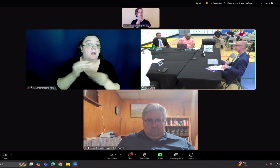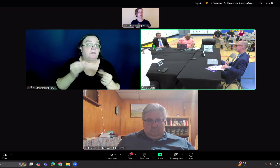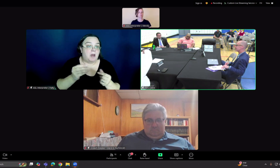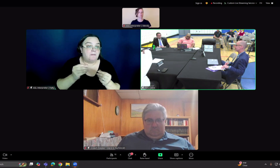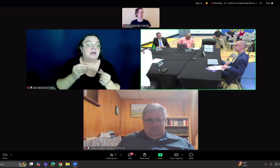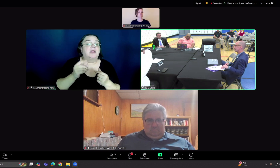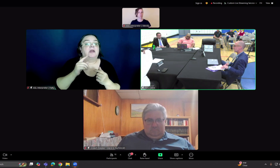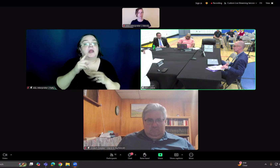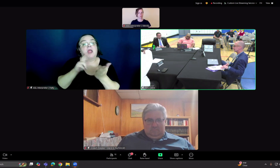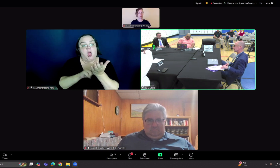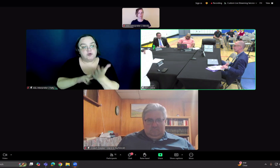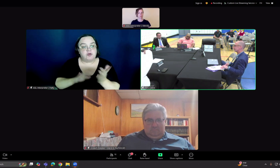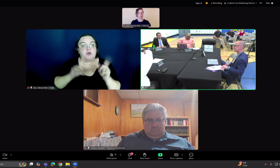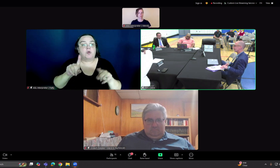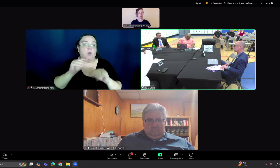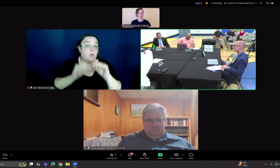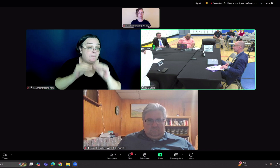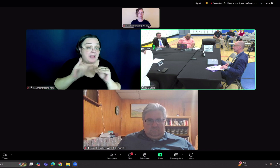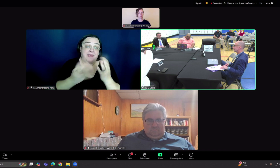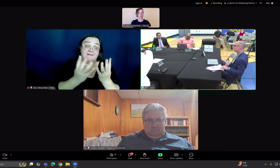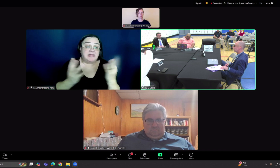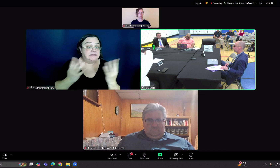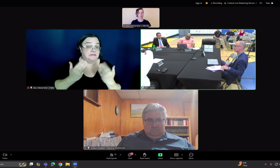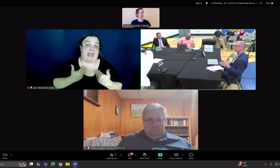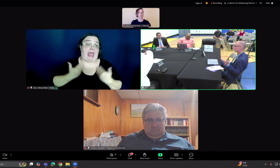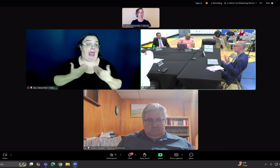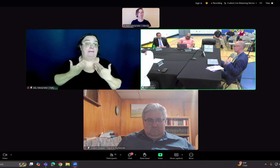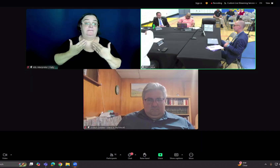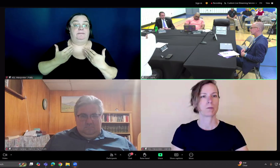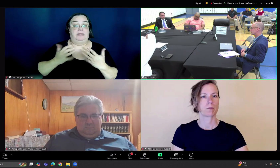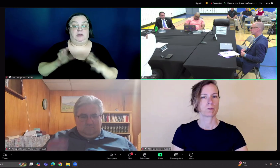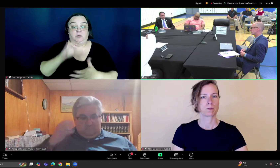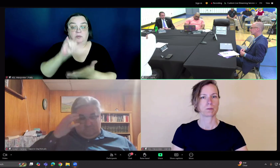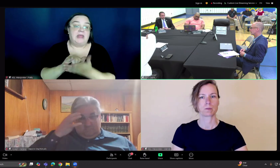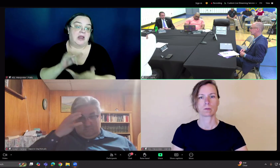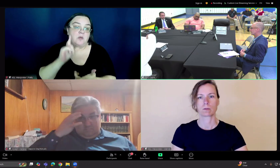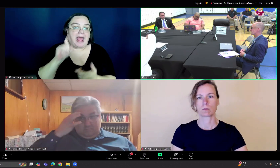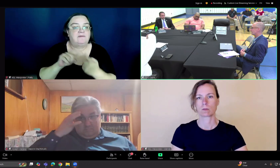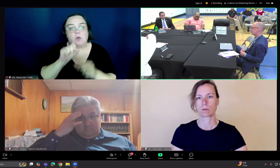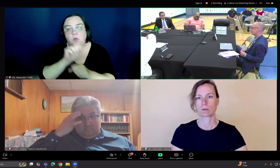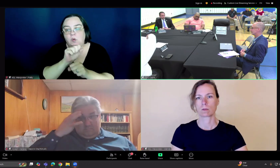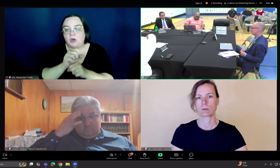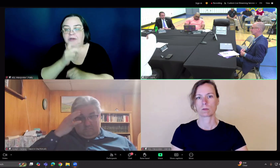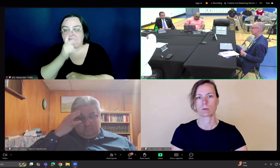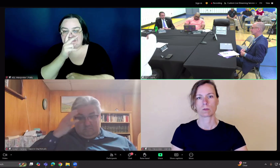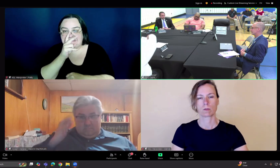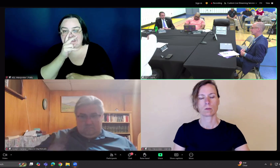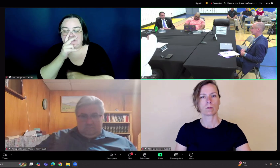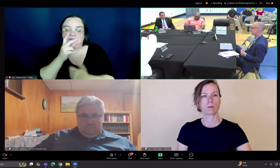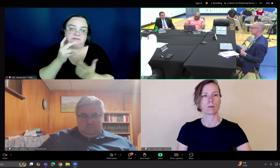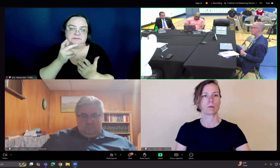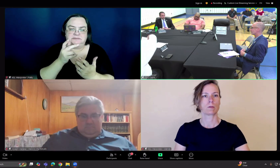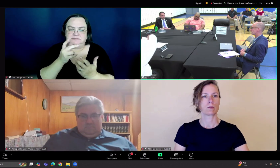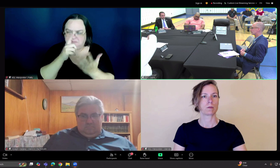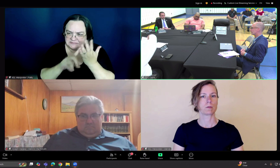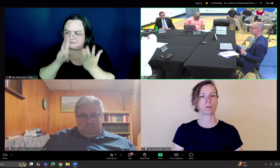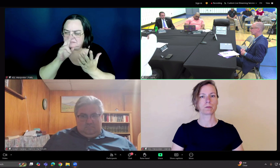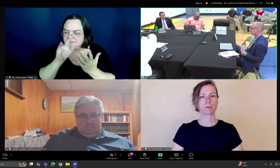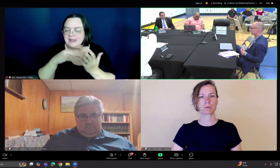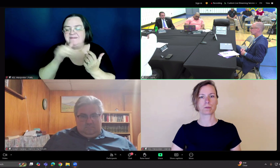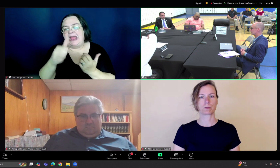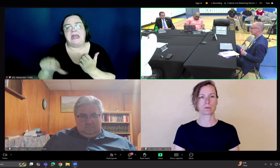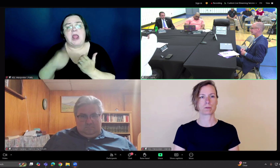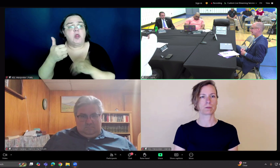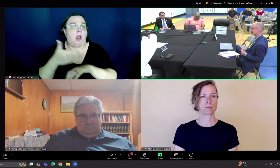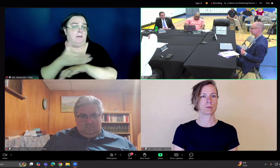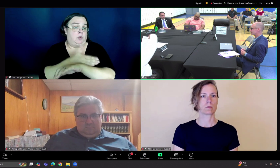that fence, and happy to have that done. So I'll have to look to see if there are any other upgrades we can make,